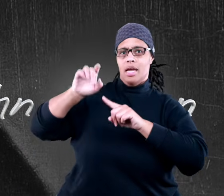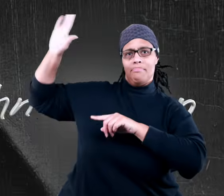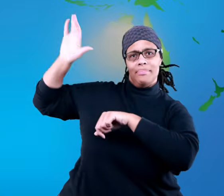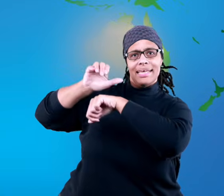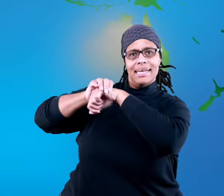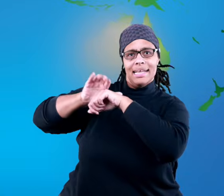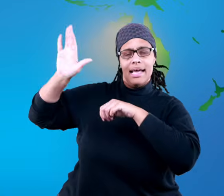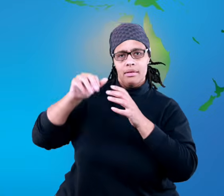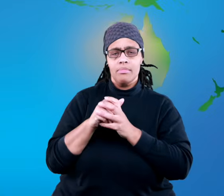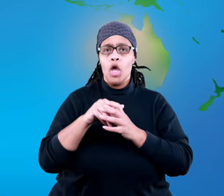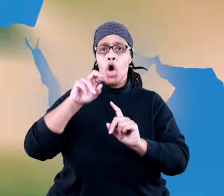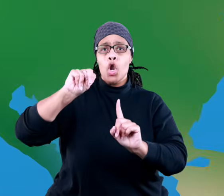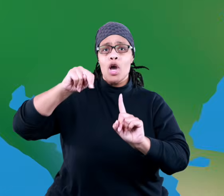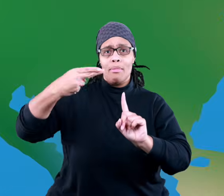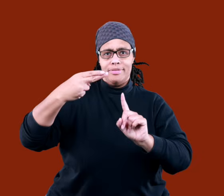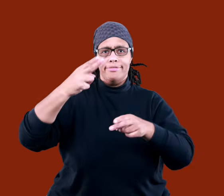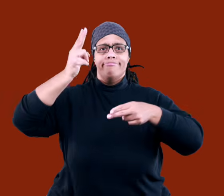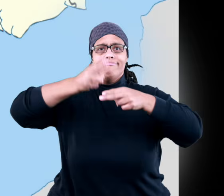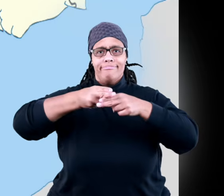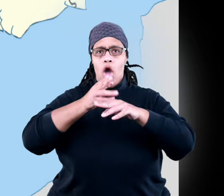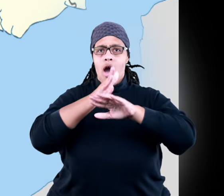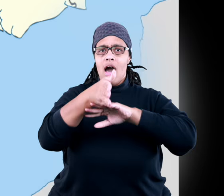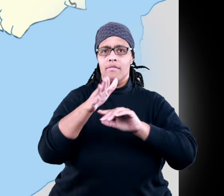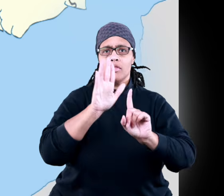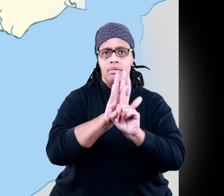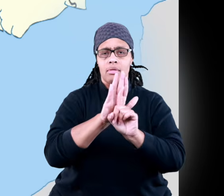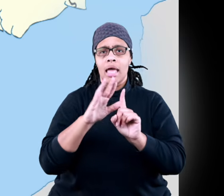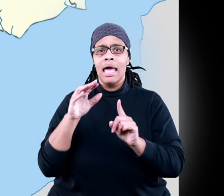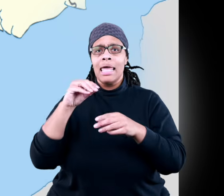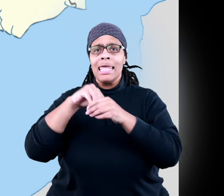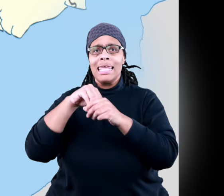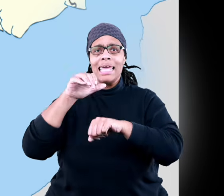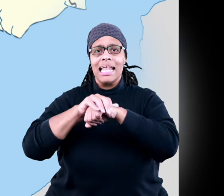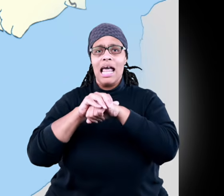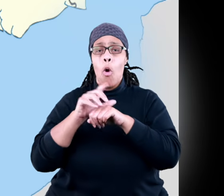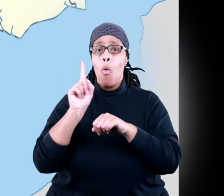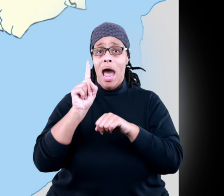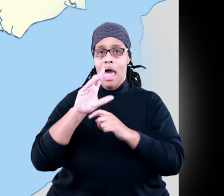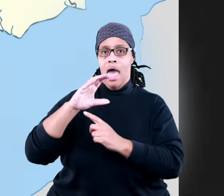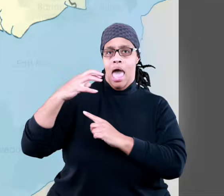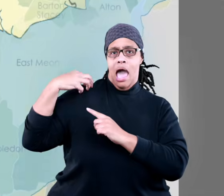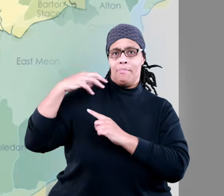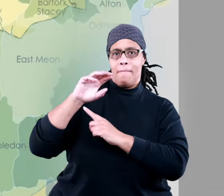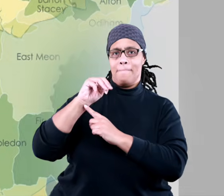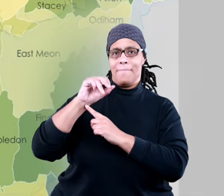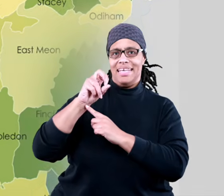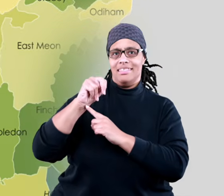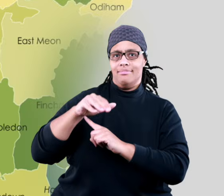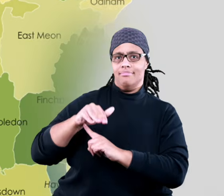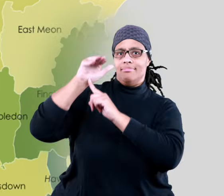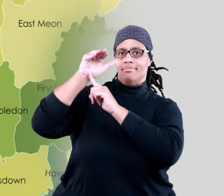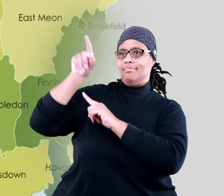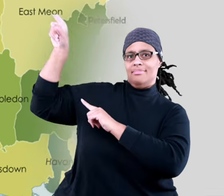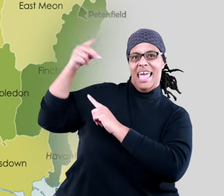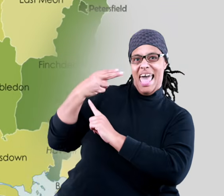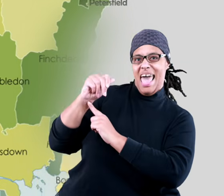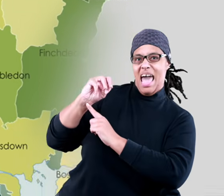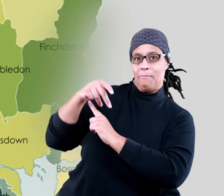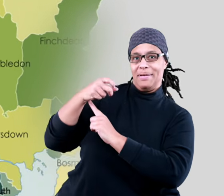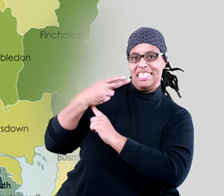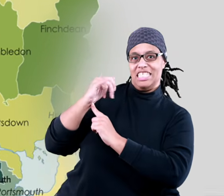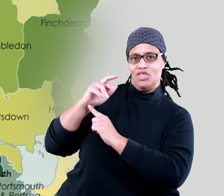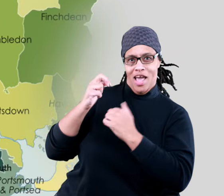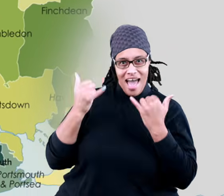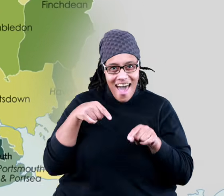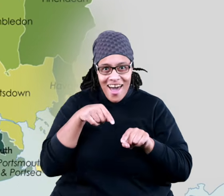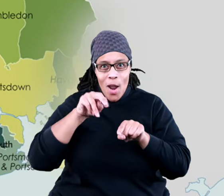England. New Hampshire was named after the county in England where Captain Mason was raised, which was named Hampshire. Get